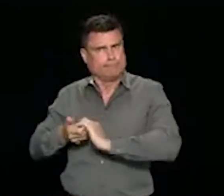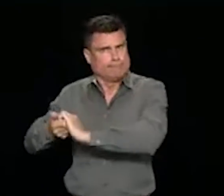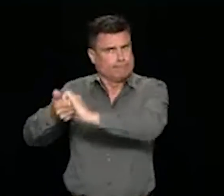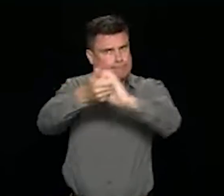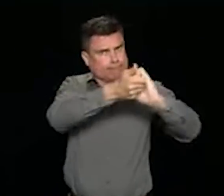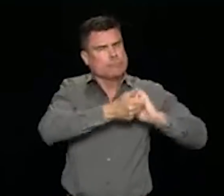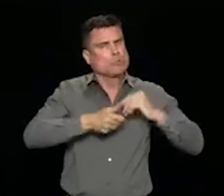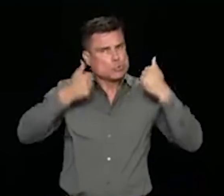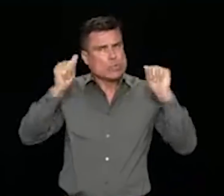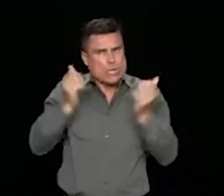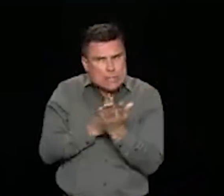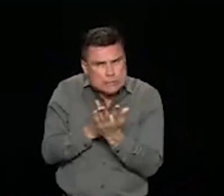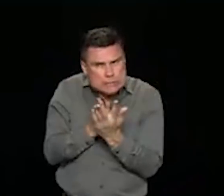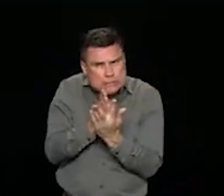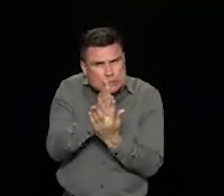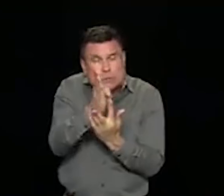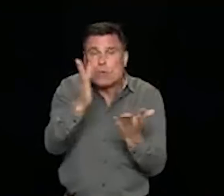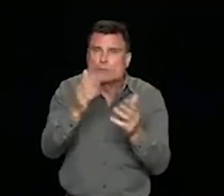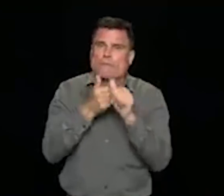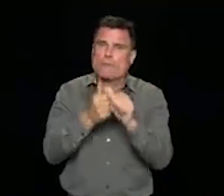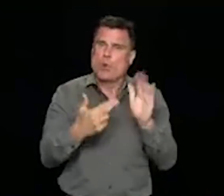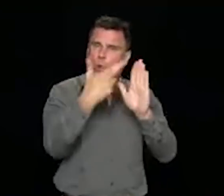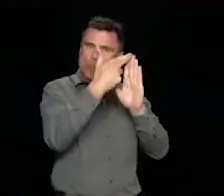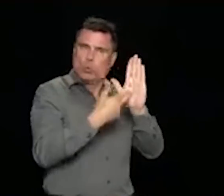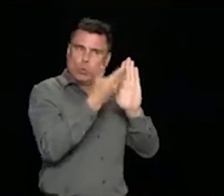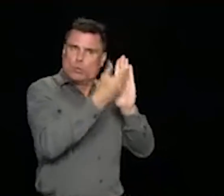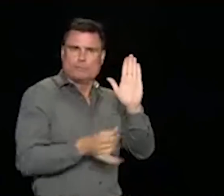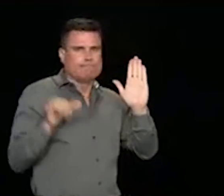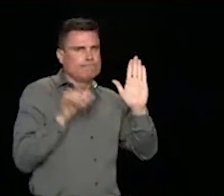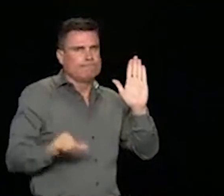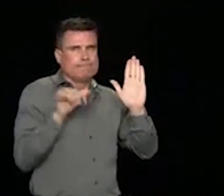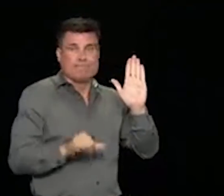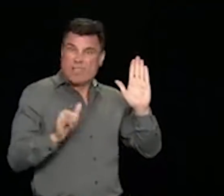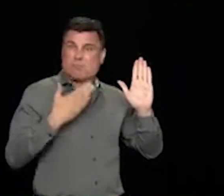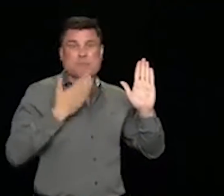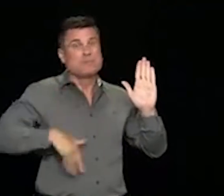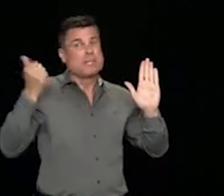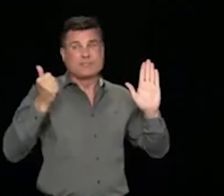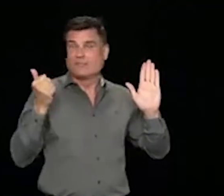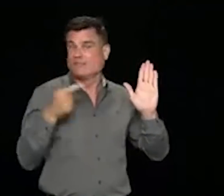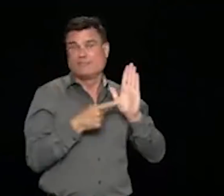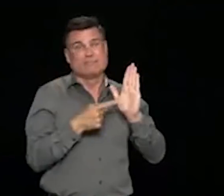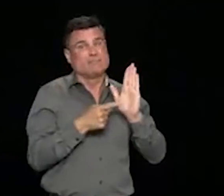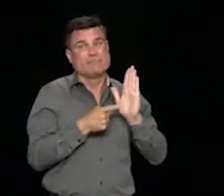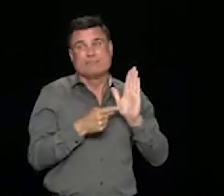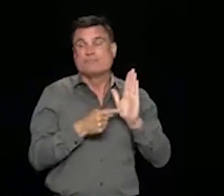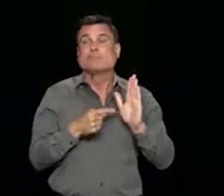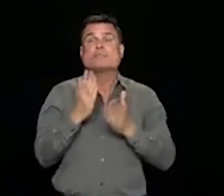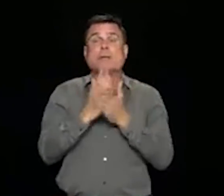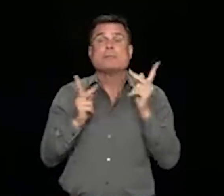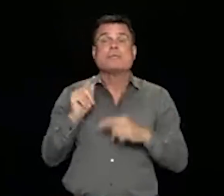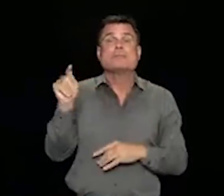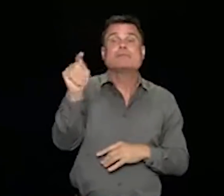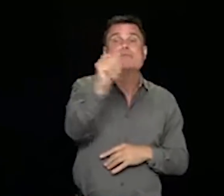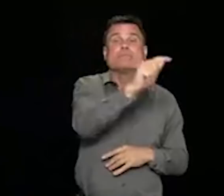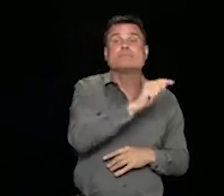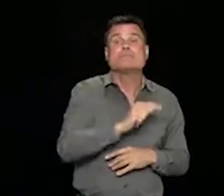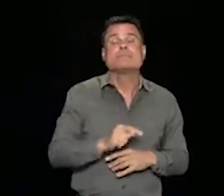our communities. And that means that it might be slower than many people want, and it might be faster than